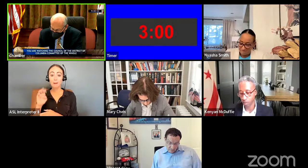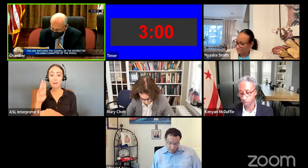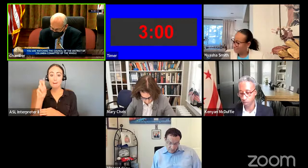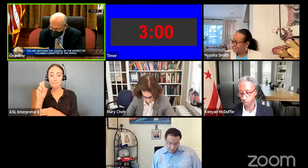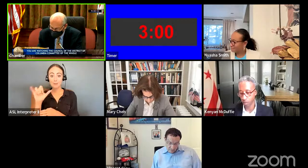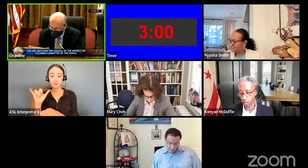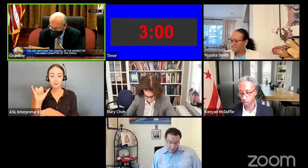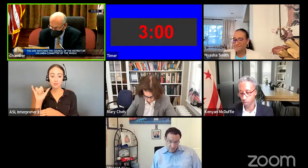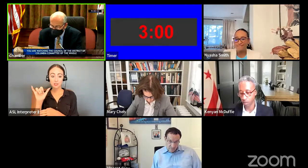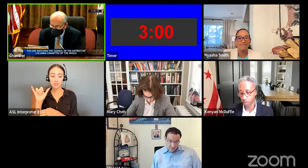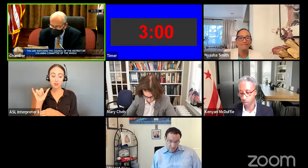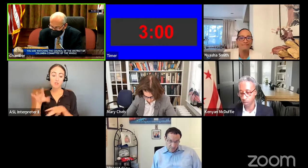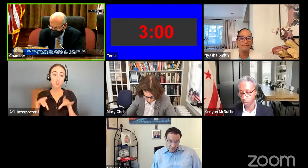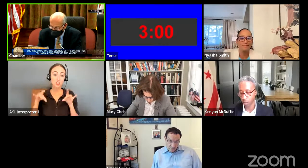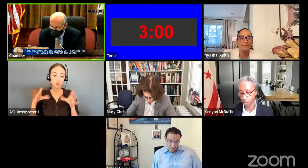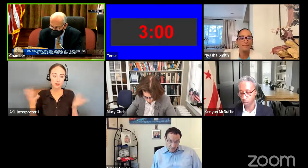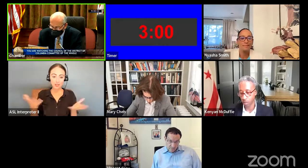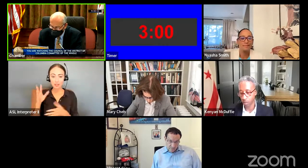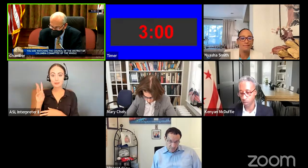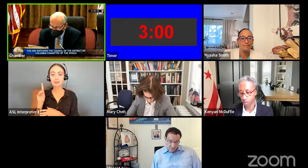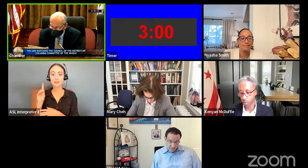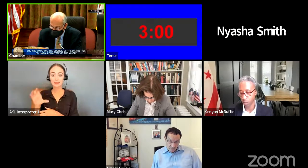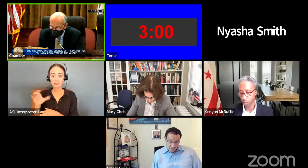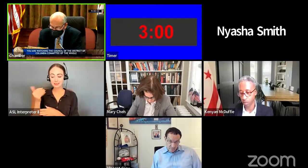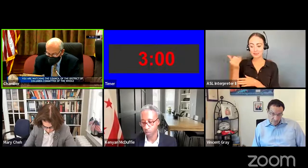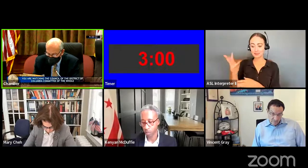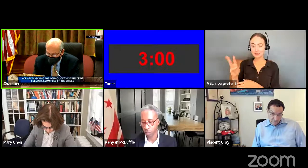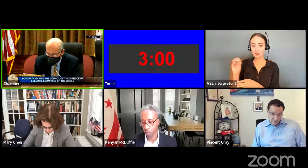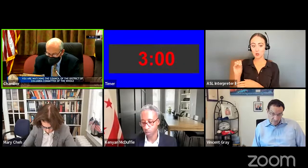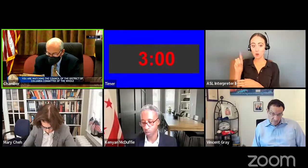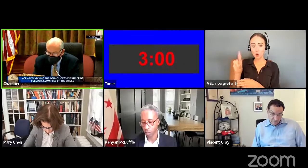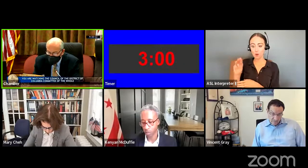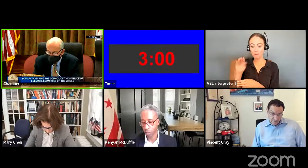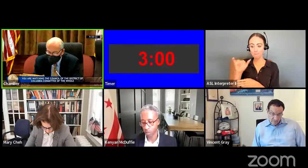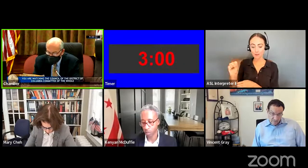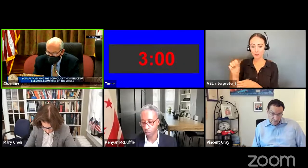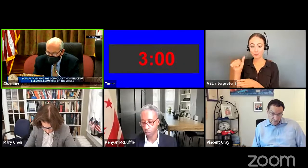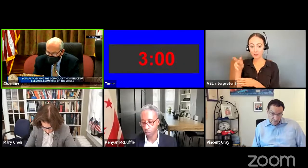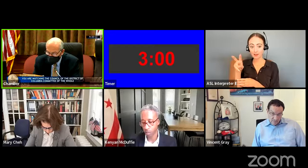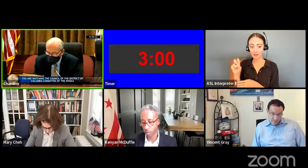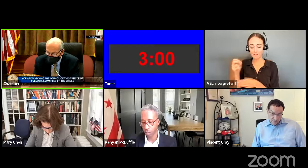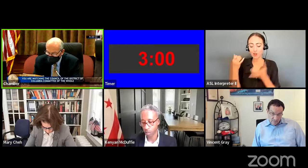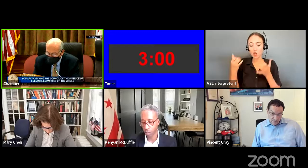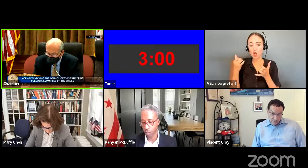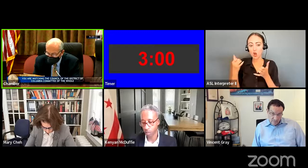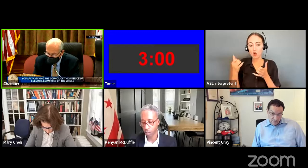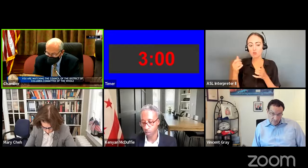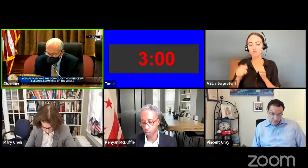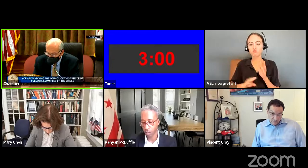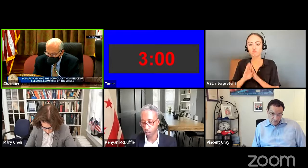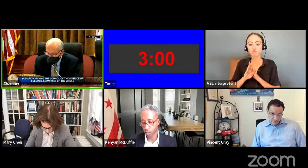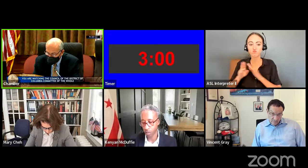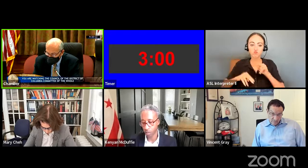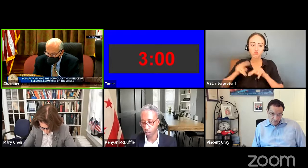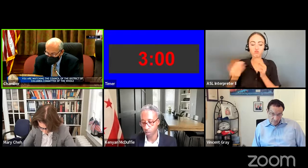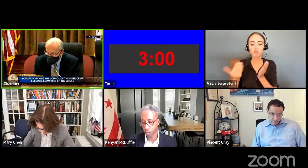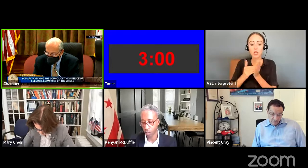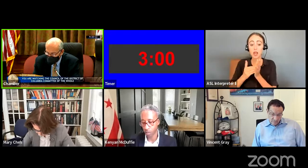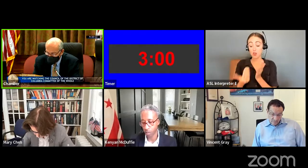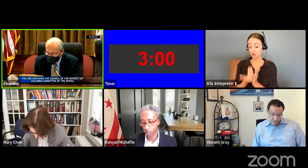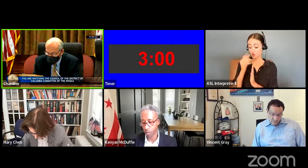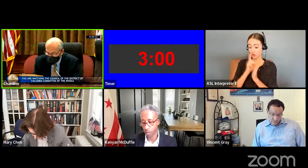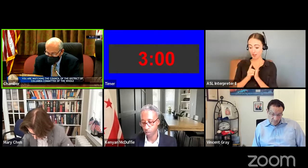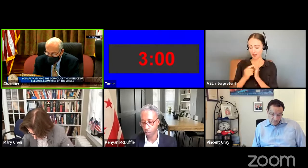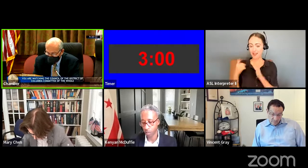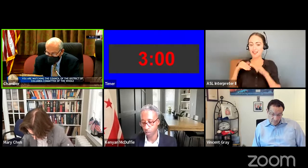in Washington, D.C., located at 1601 Massachusetts Avenue, is currently being rebuilt, and the new design will include access to